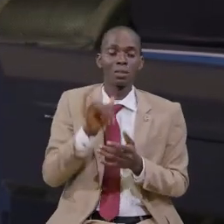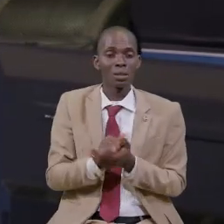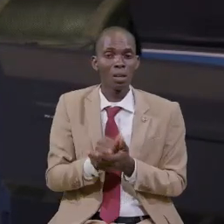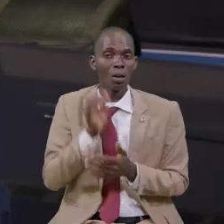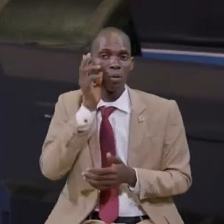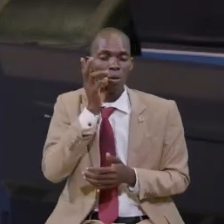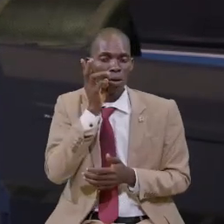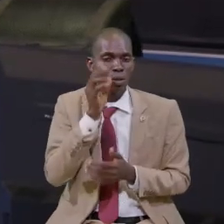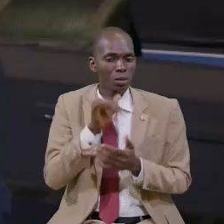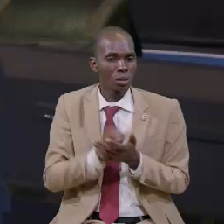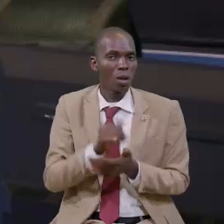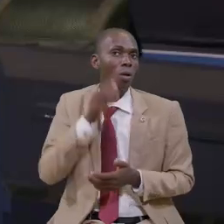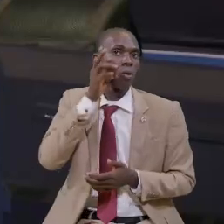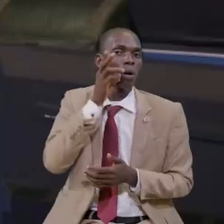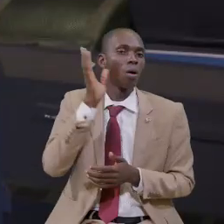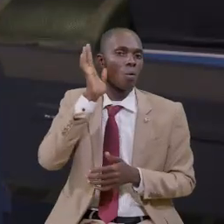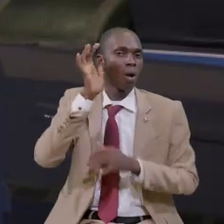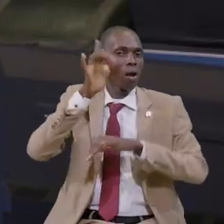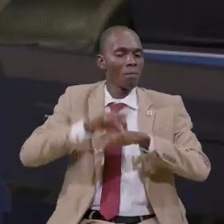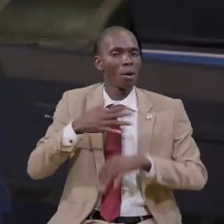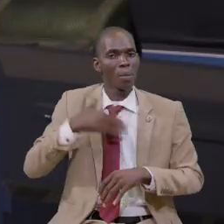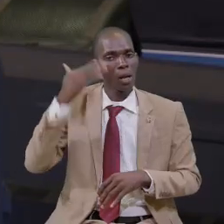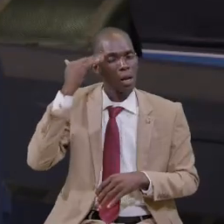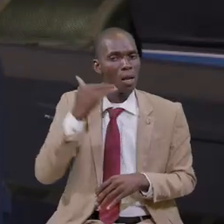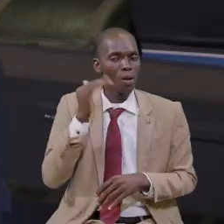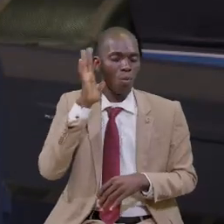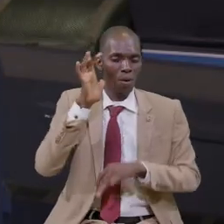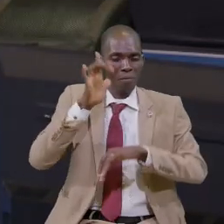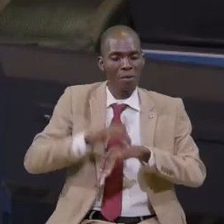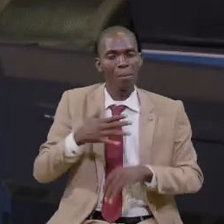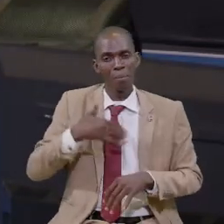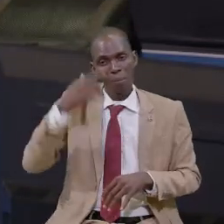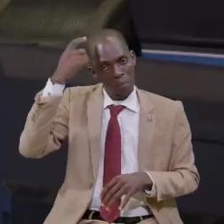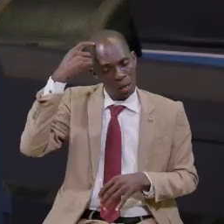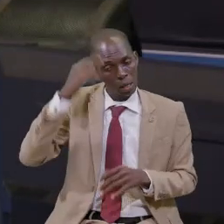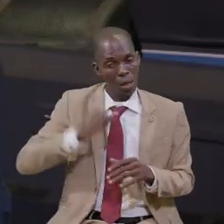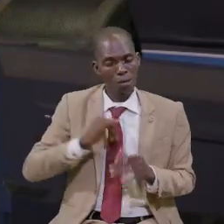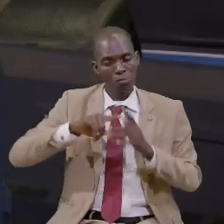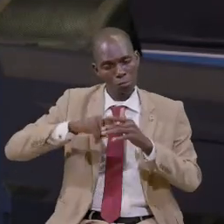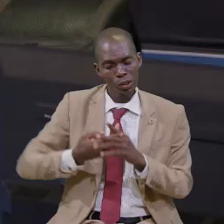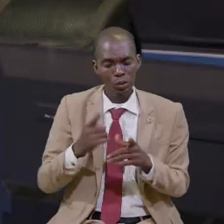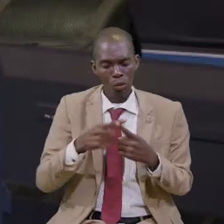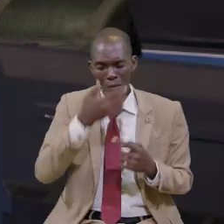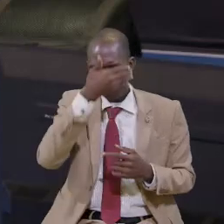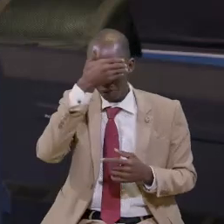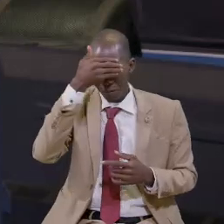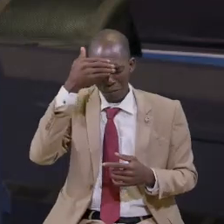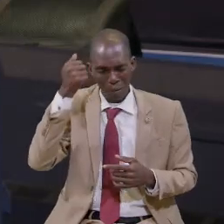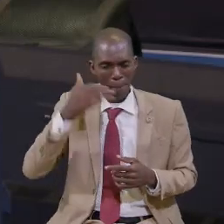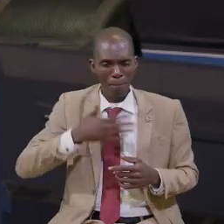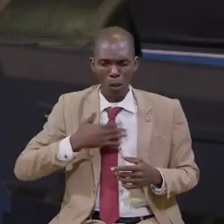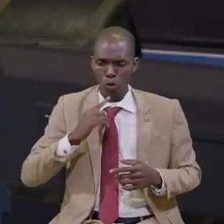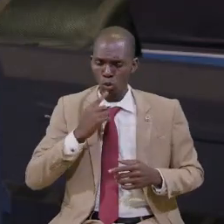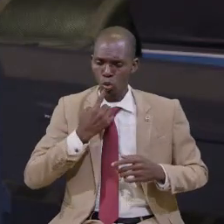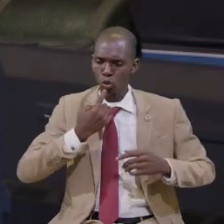head, it will get into my mind, and I will forget the decisions I made as